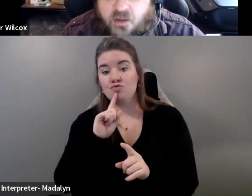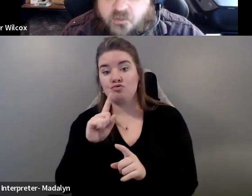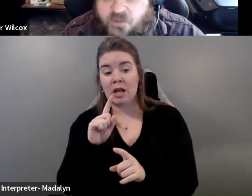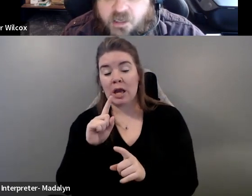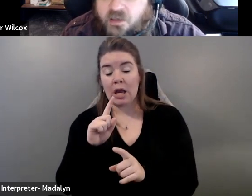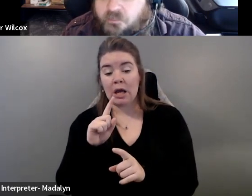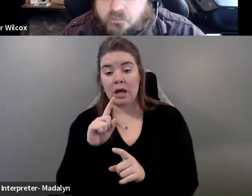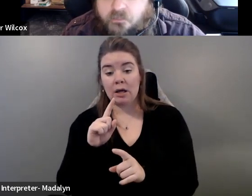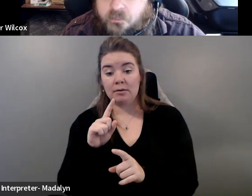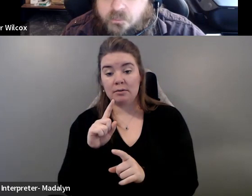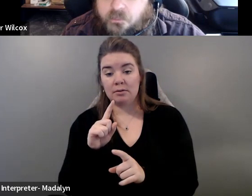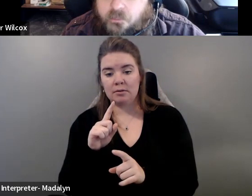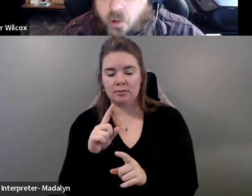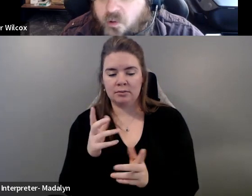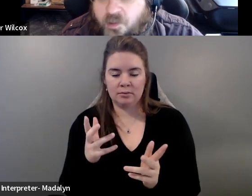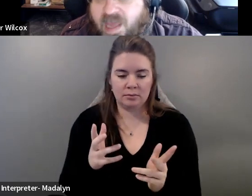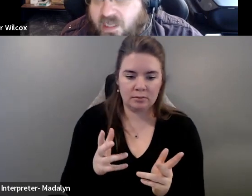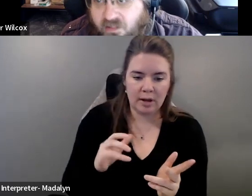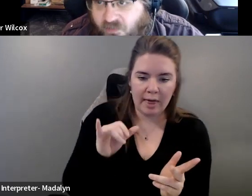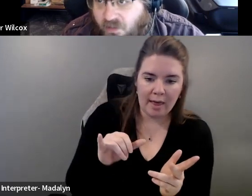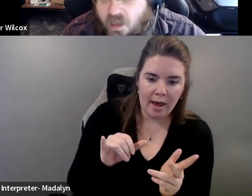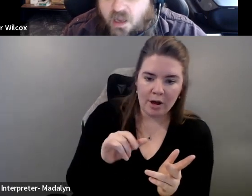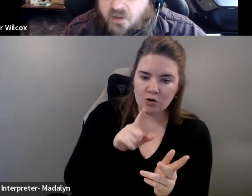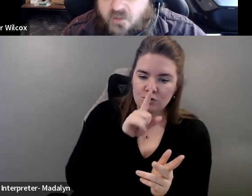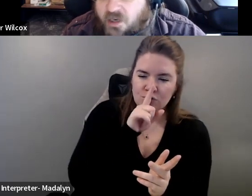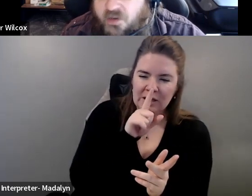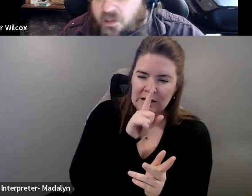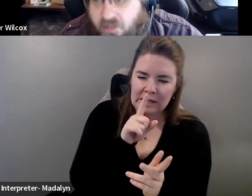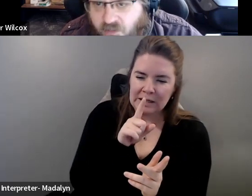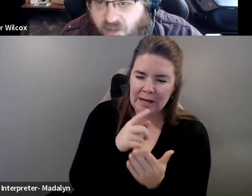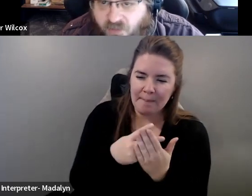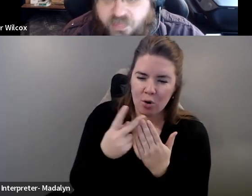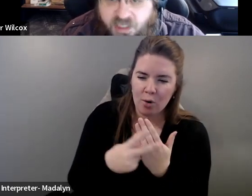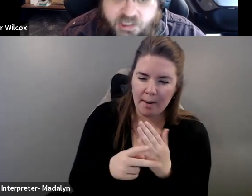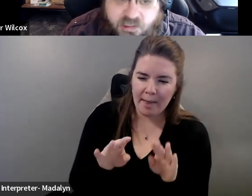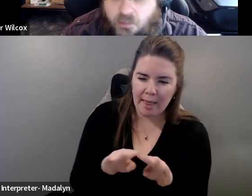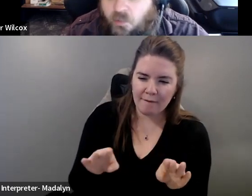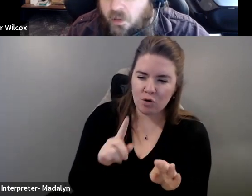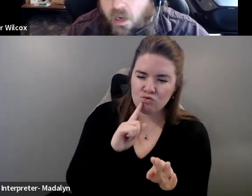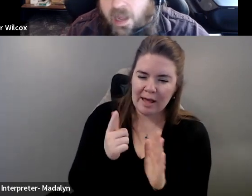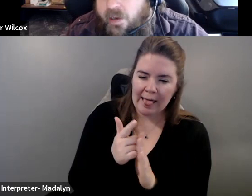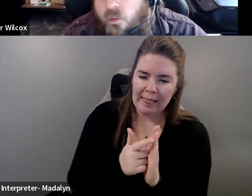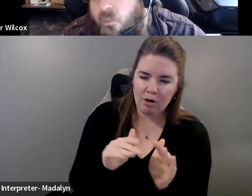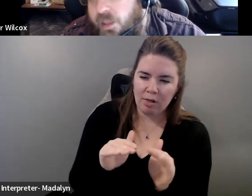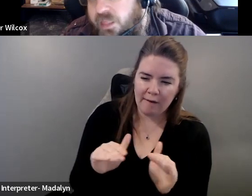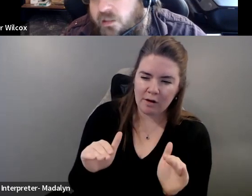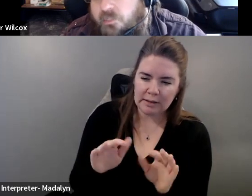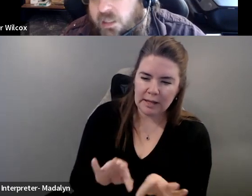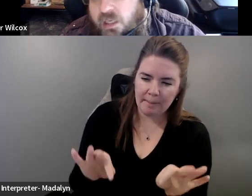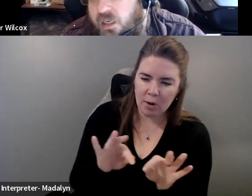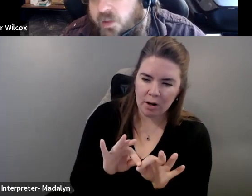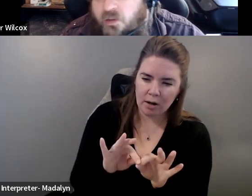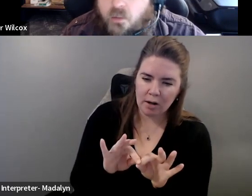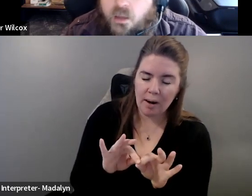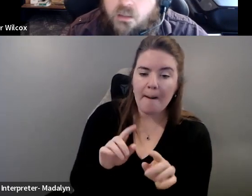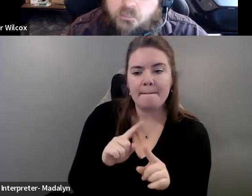very, very programmatic level and a very, very legal level. These things are important. I don't want that to be